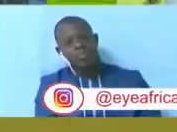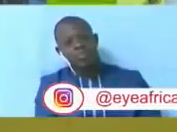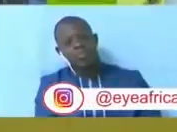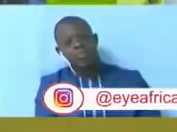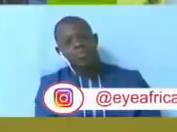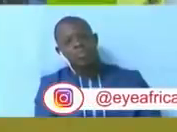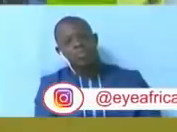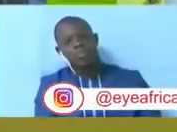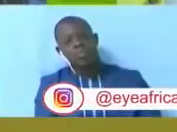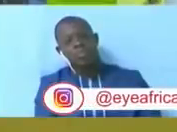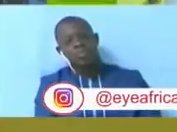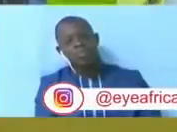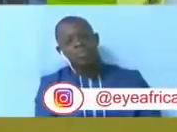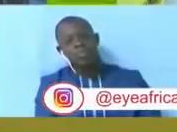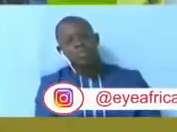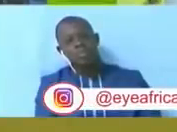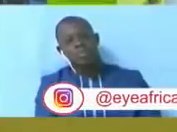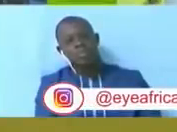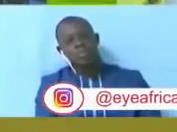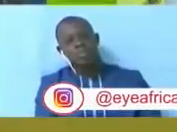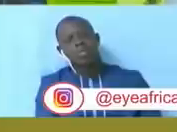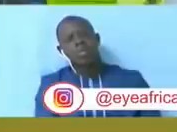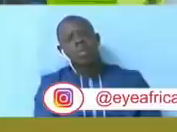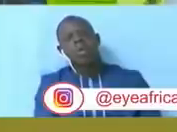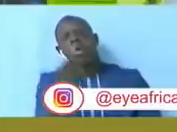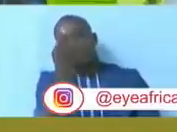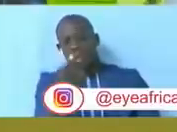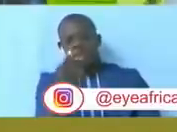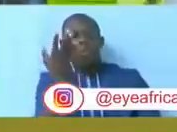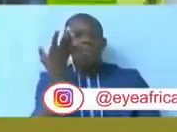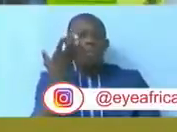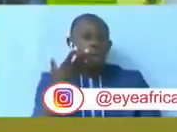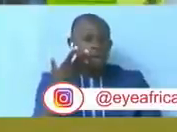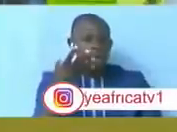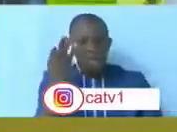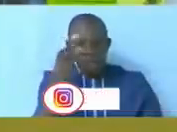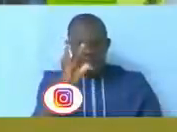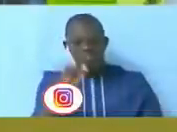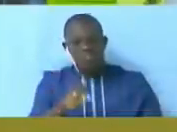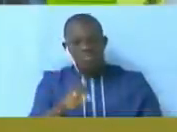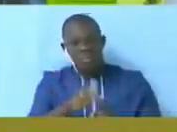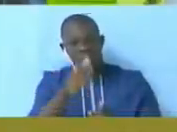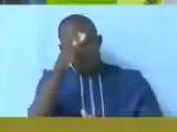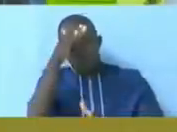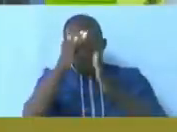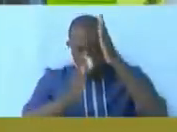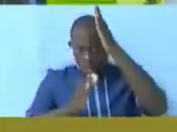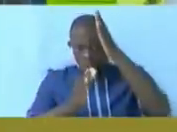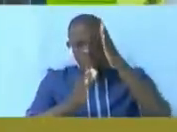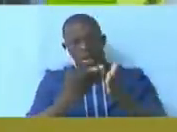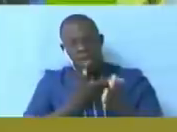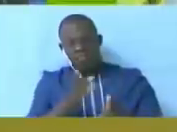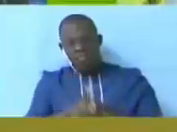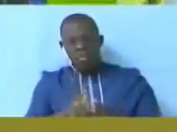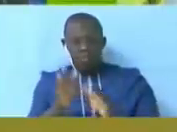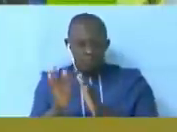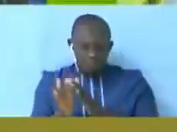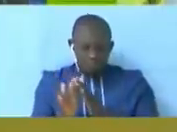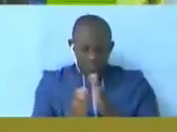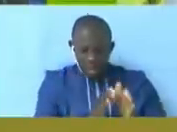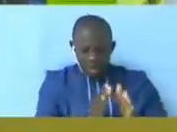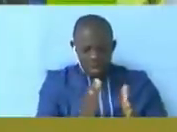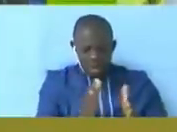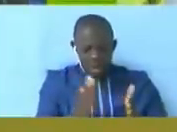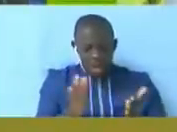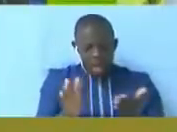when soldiers are involved in treason that sometimes you see soldiers. Akake watu mina wole